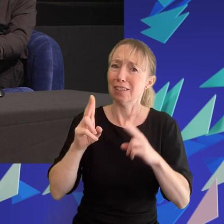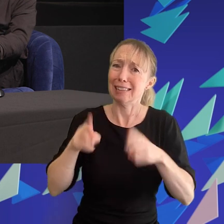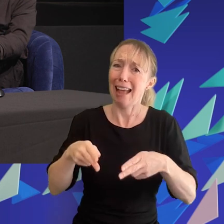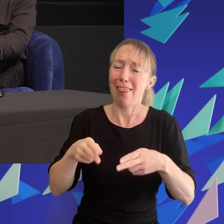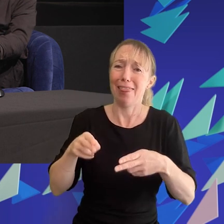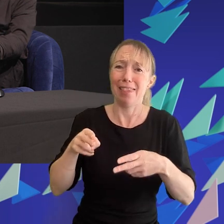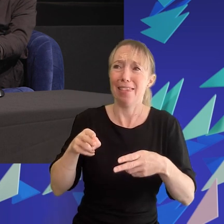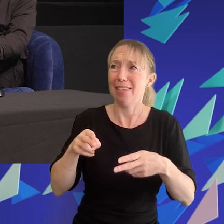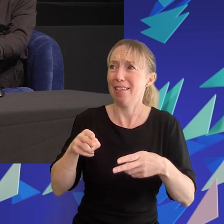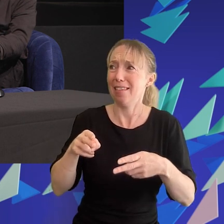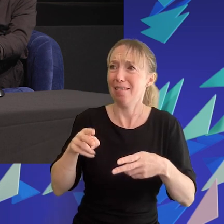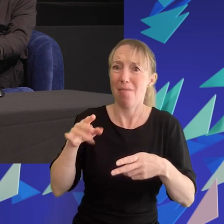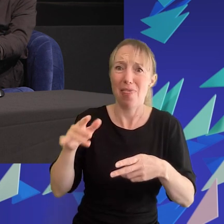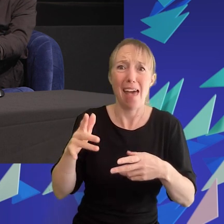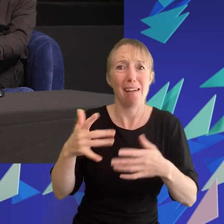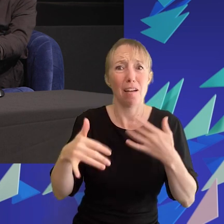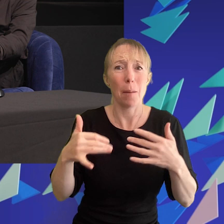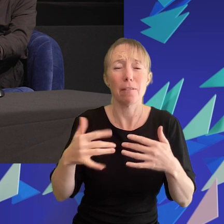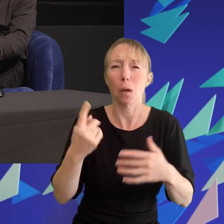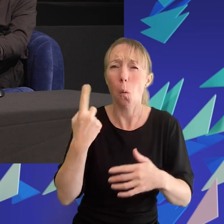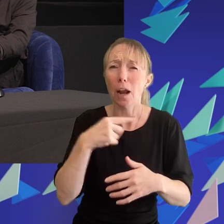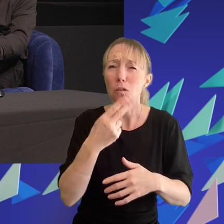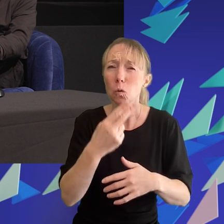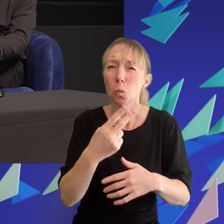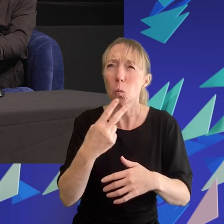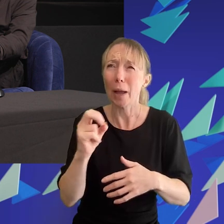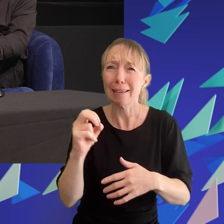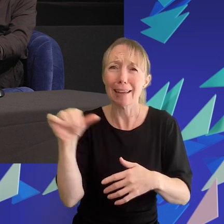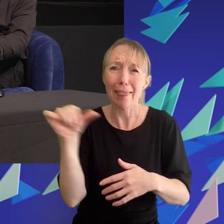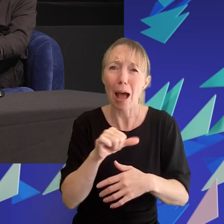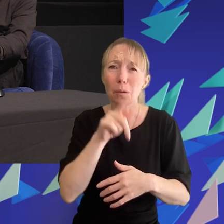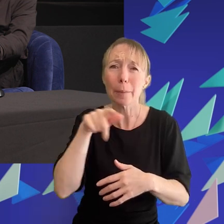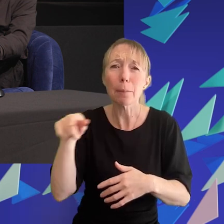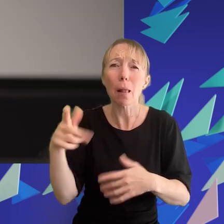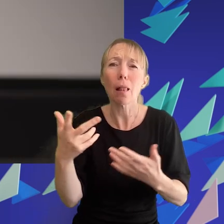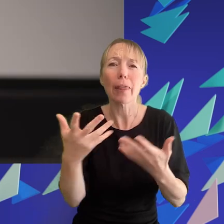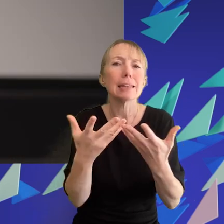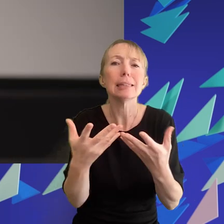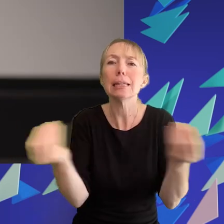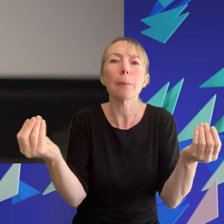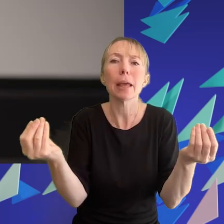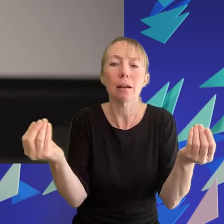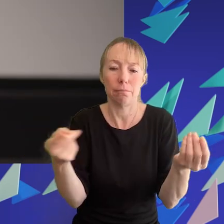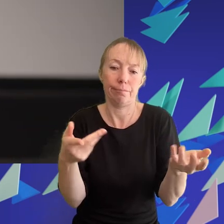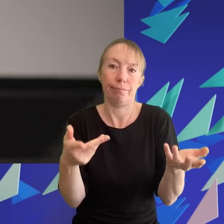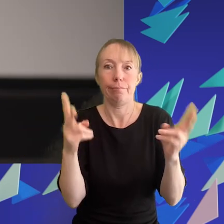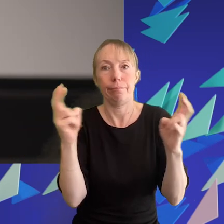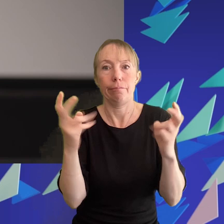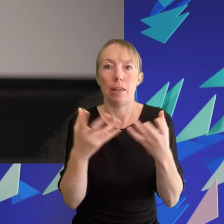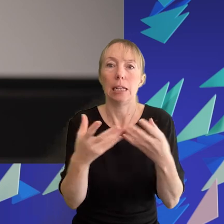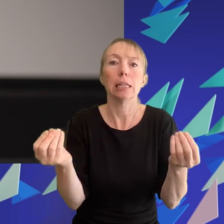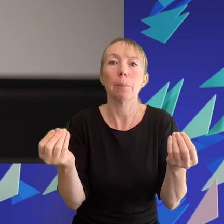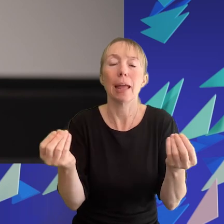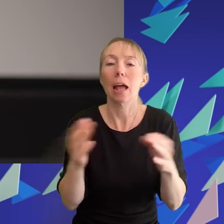painful, in my country there's like 120,000 people in the last years that has been disappear, not